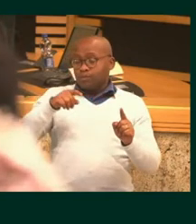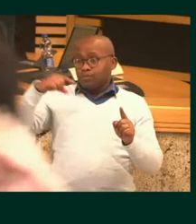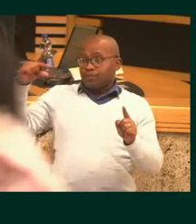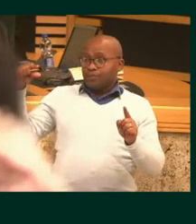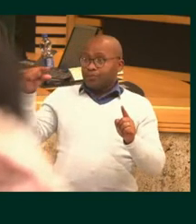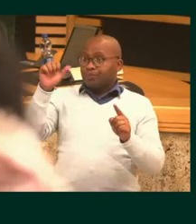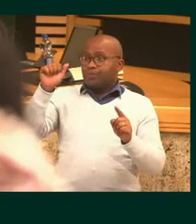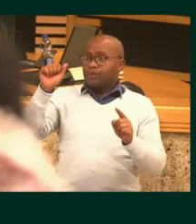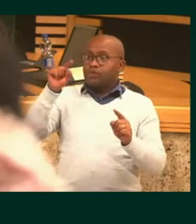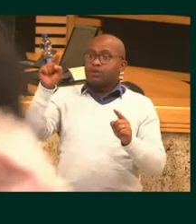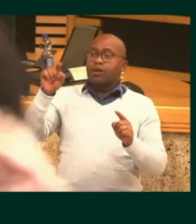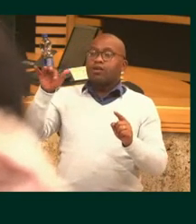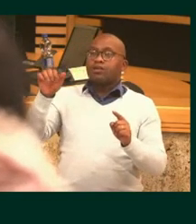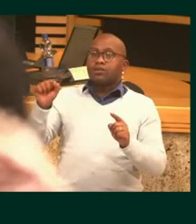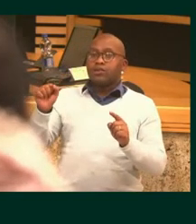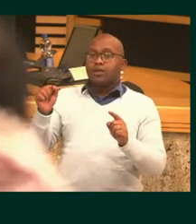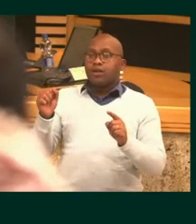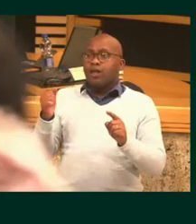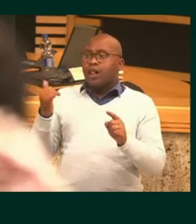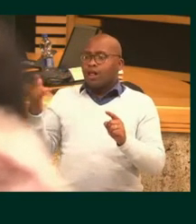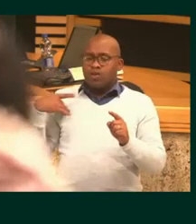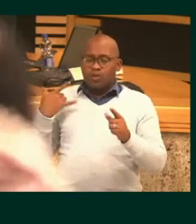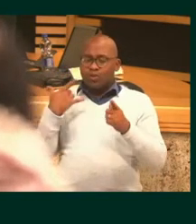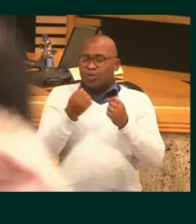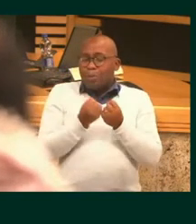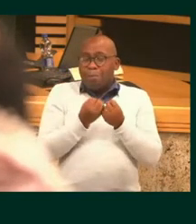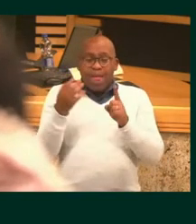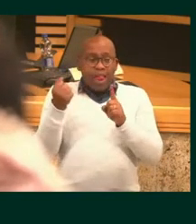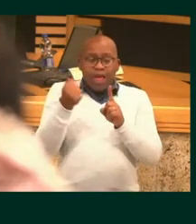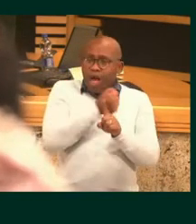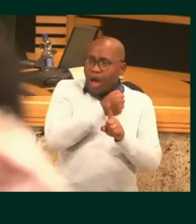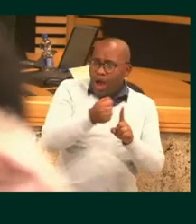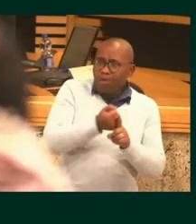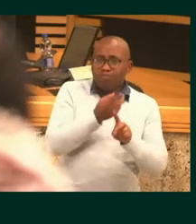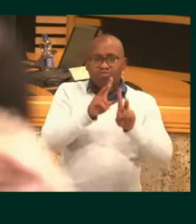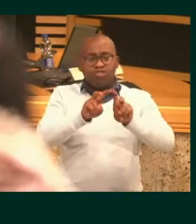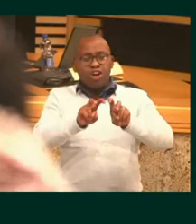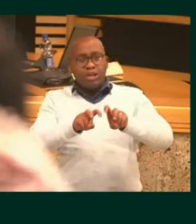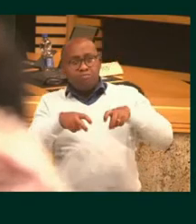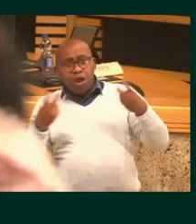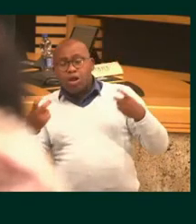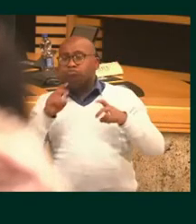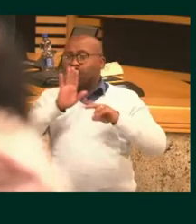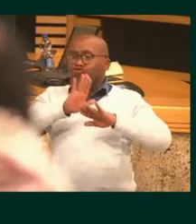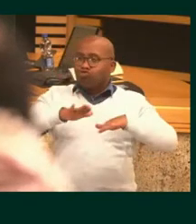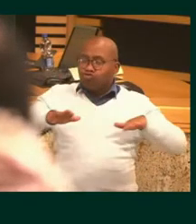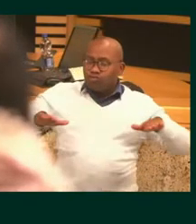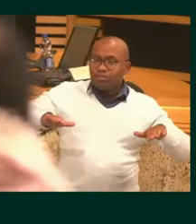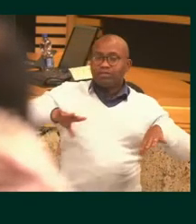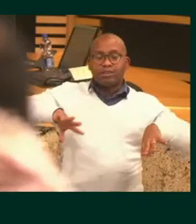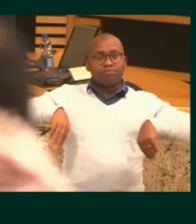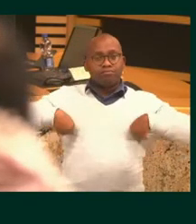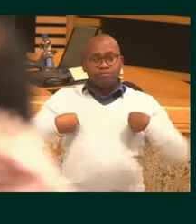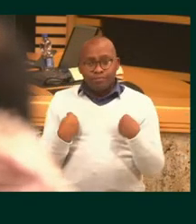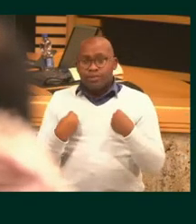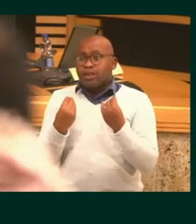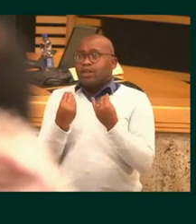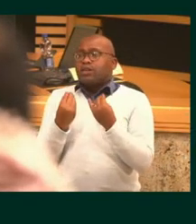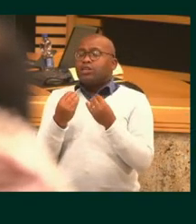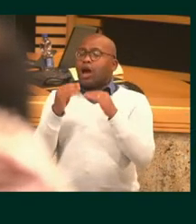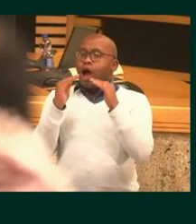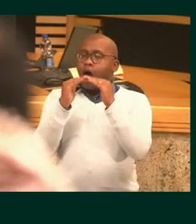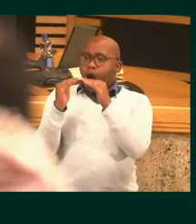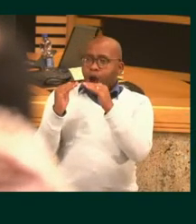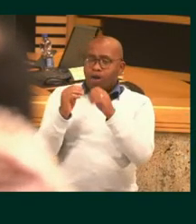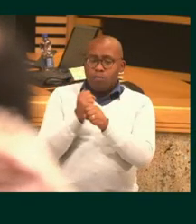of harassment raping of women abusing of children kidnapping destroying of houses and infrastructure